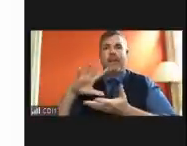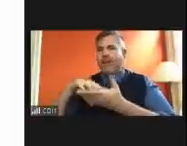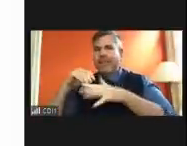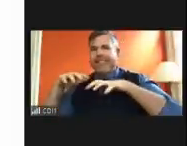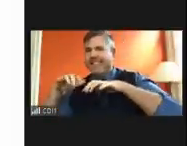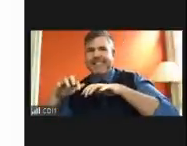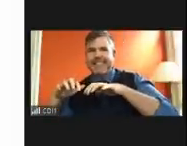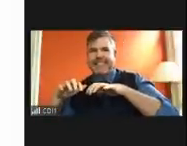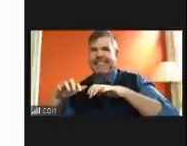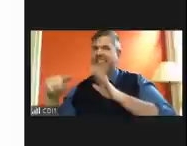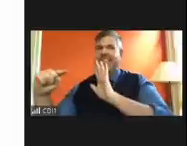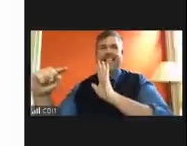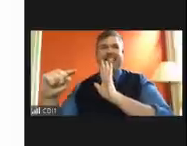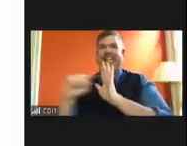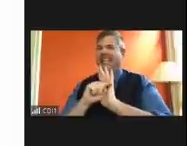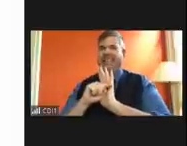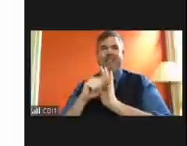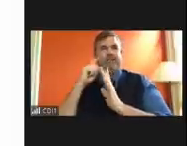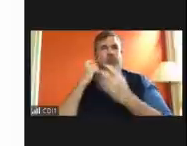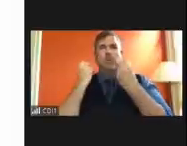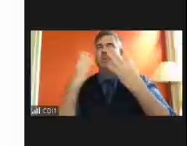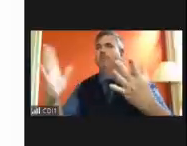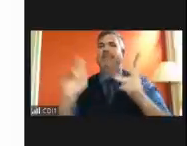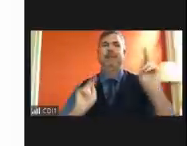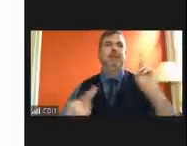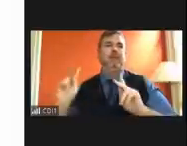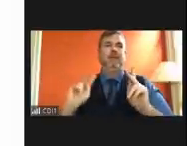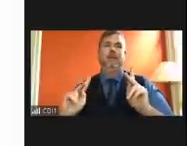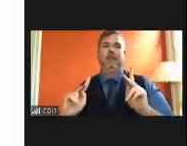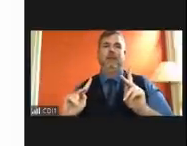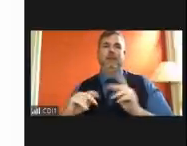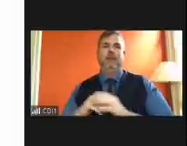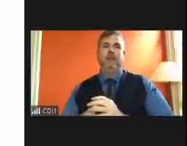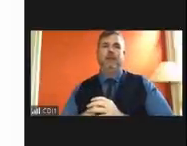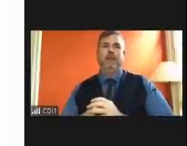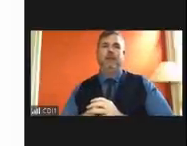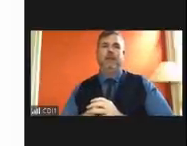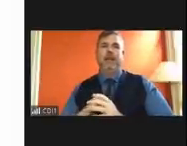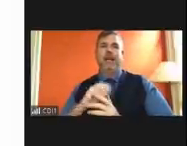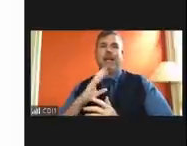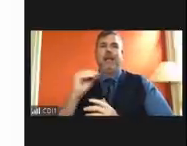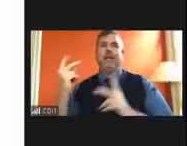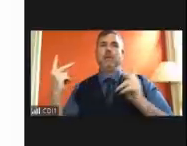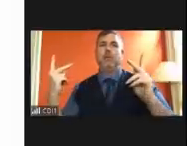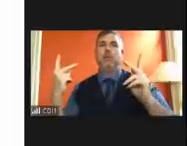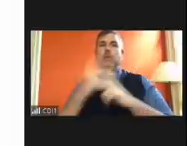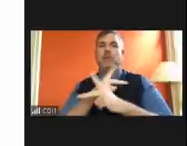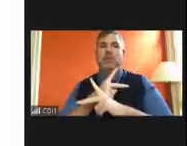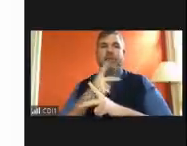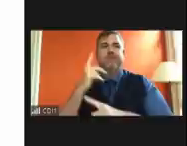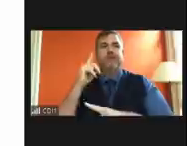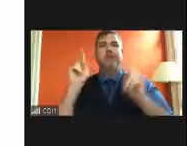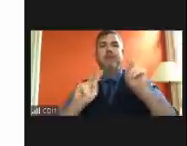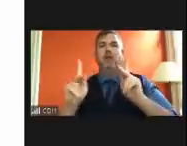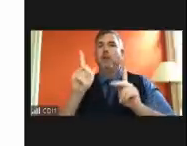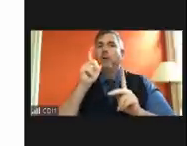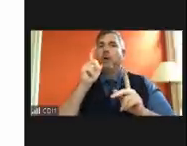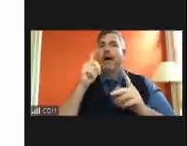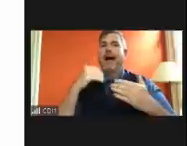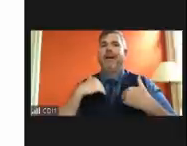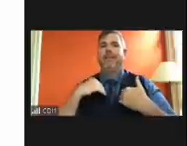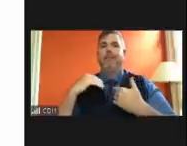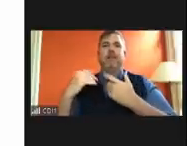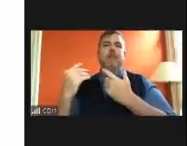and differentially experienced, especially by income across our community. However, unfortunately, due